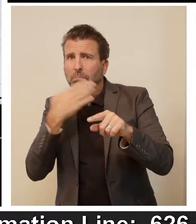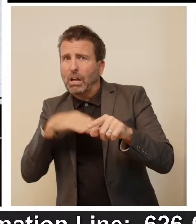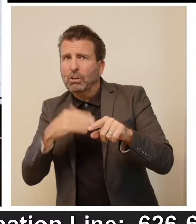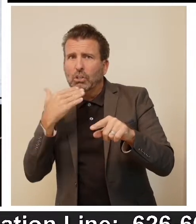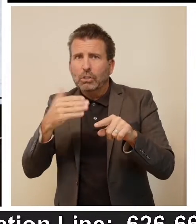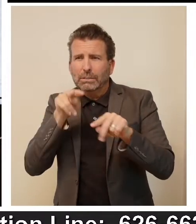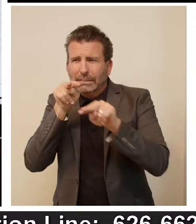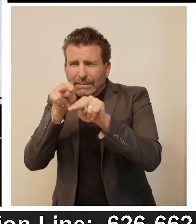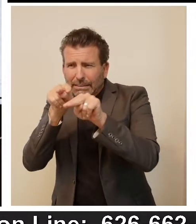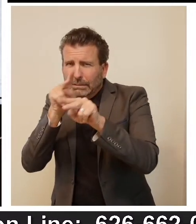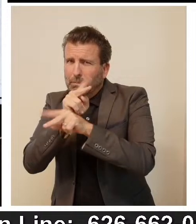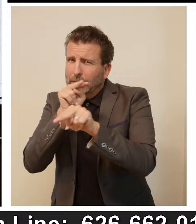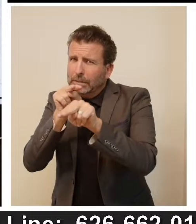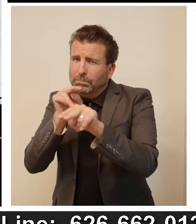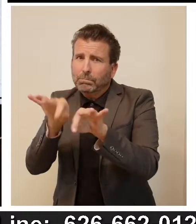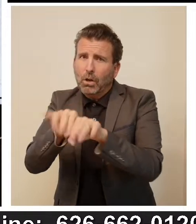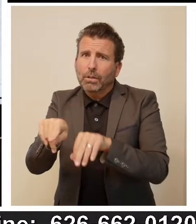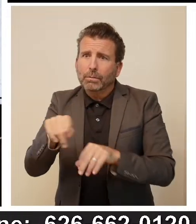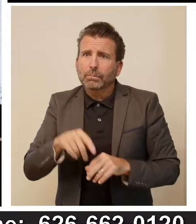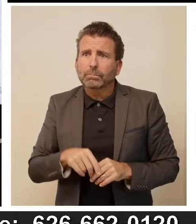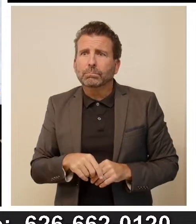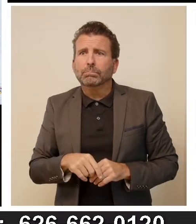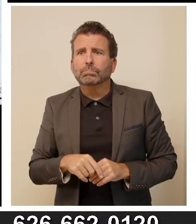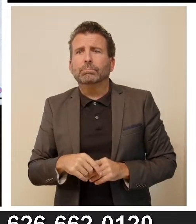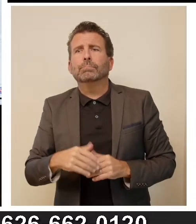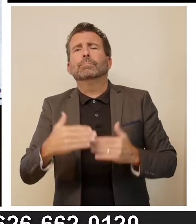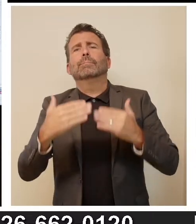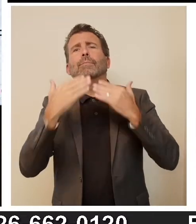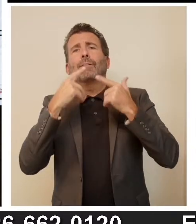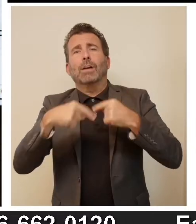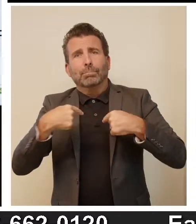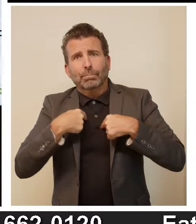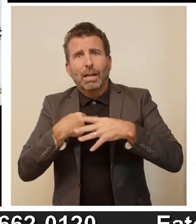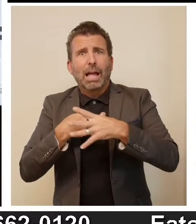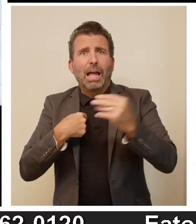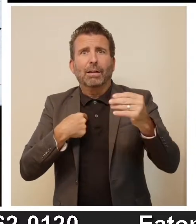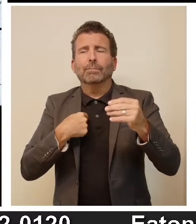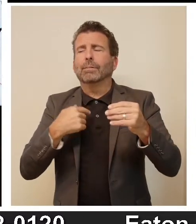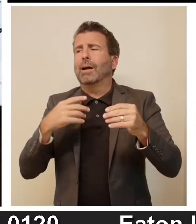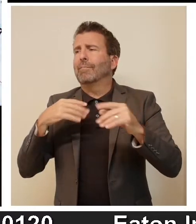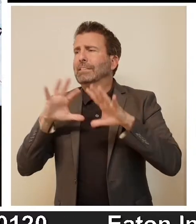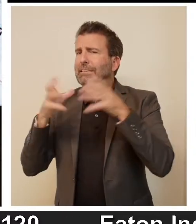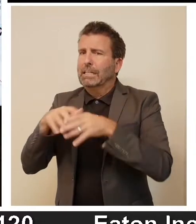community from both myself and Jen. It has been an honor to serve you.